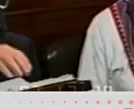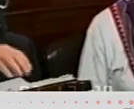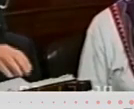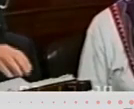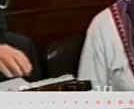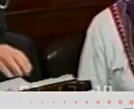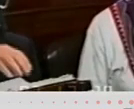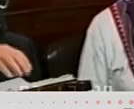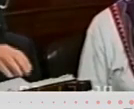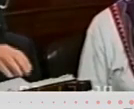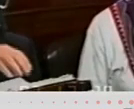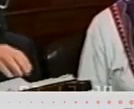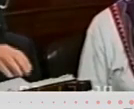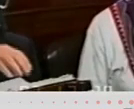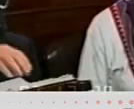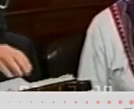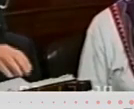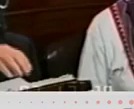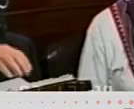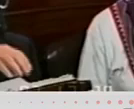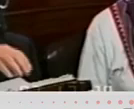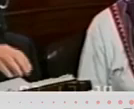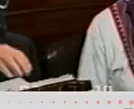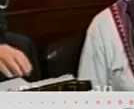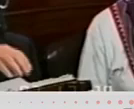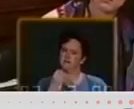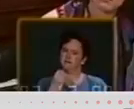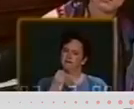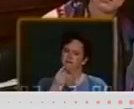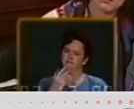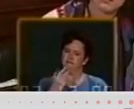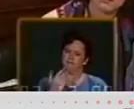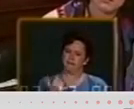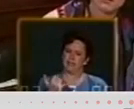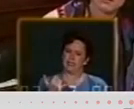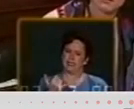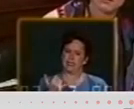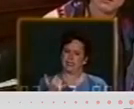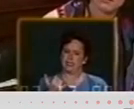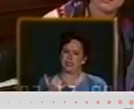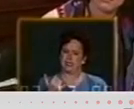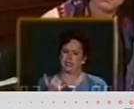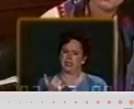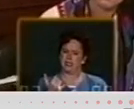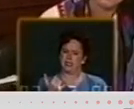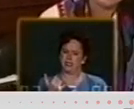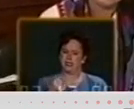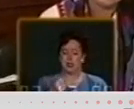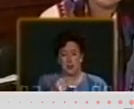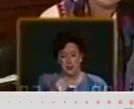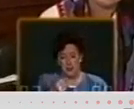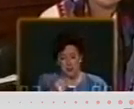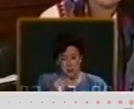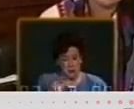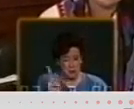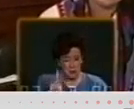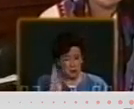for permitting me perhaps to say something that only a few people understood.